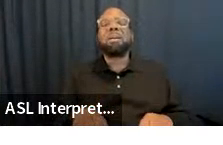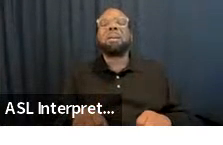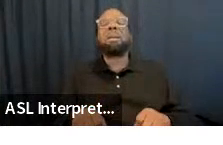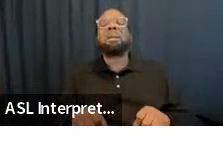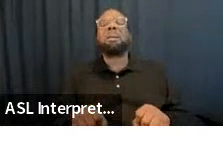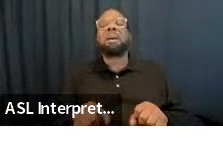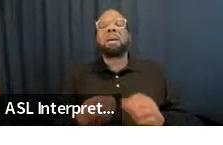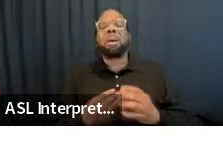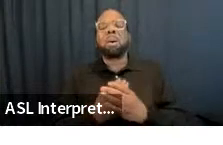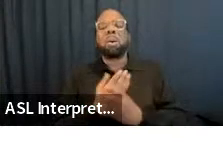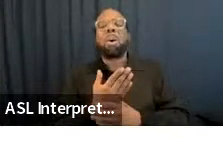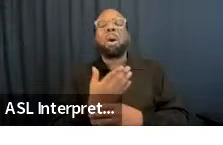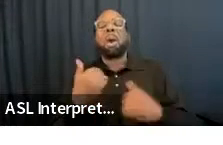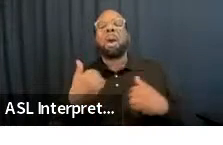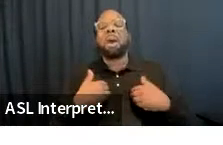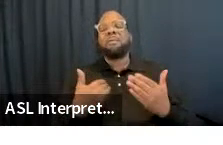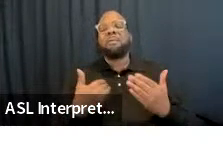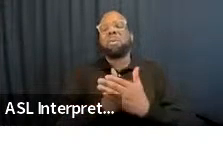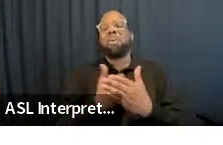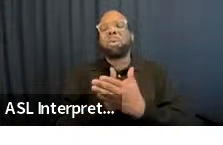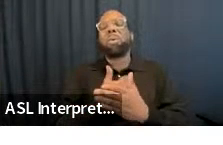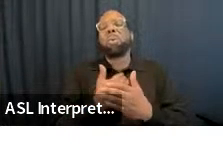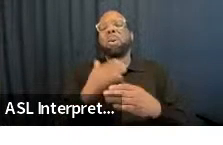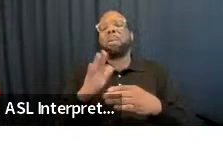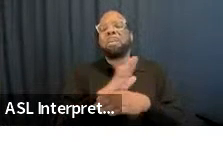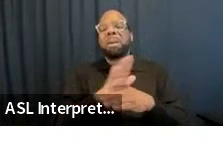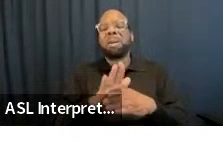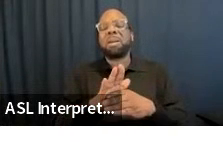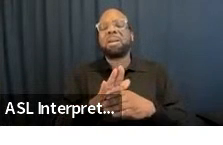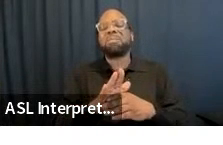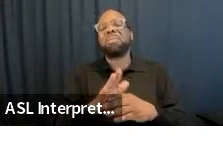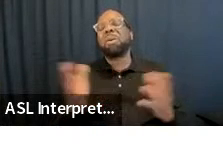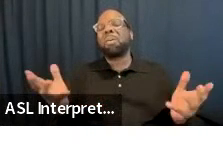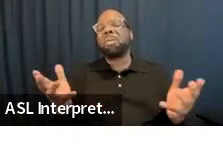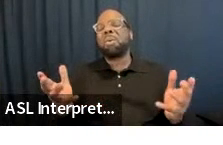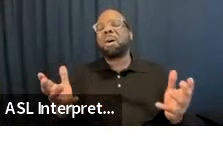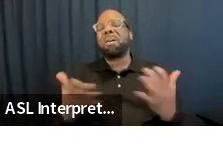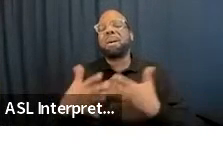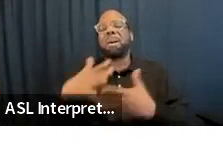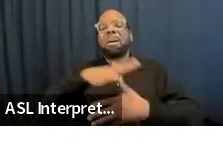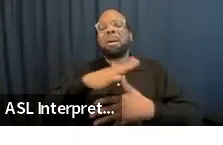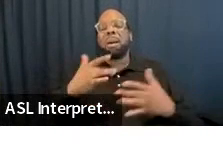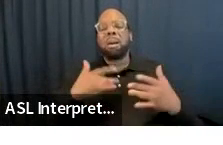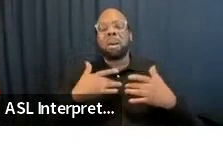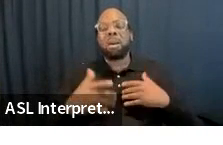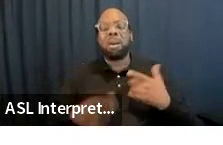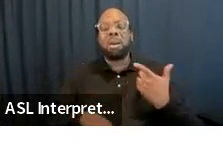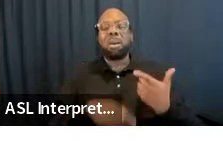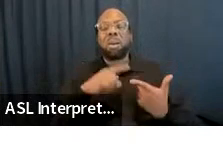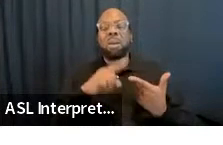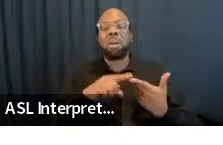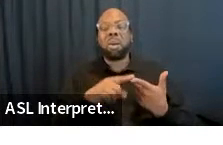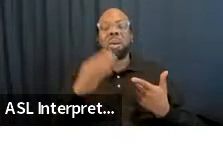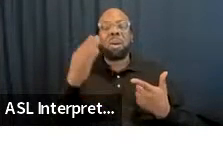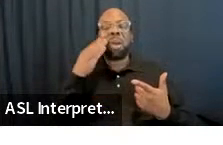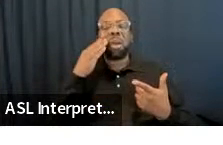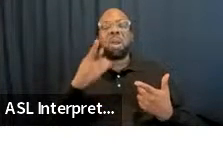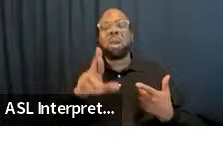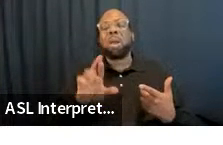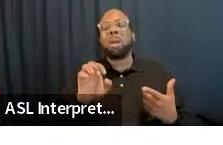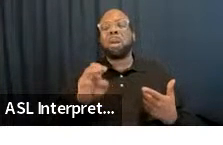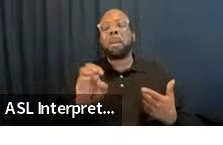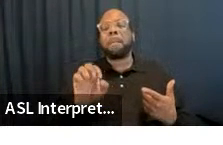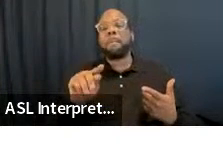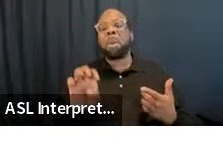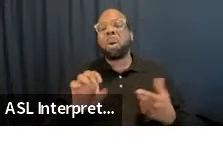repopulated with new and expanding businesses remains a chief concern. Second, we recognize that remote work presents challenges to our